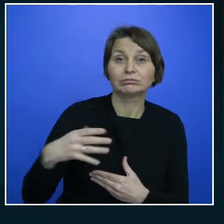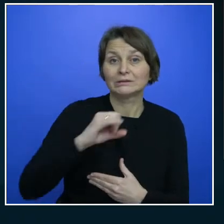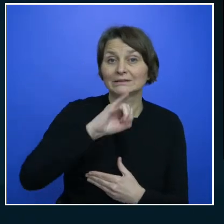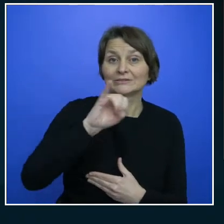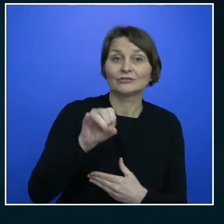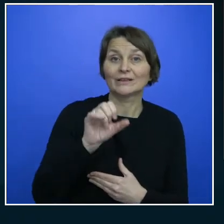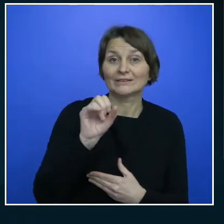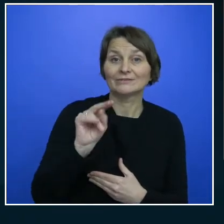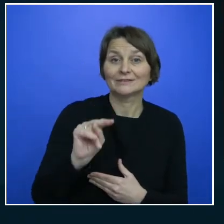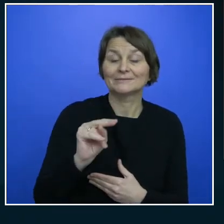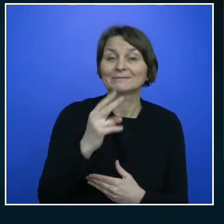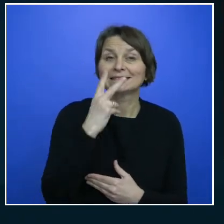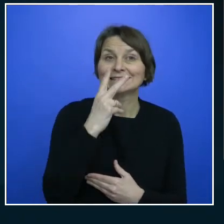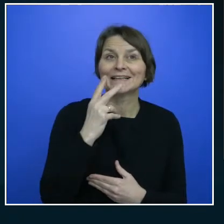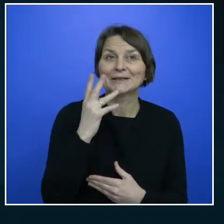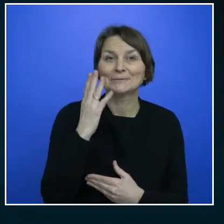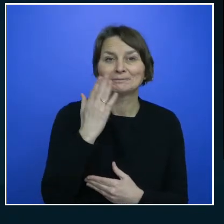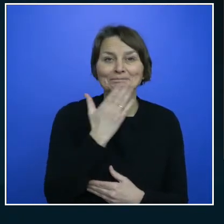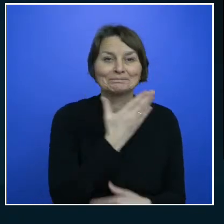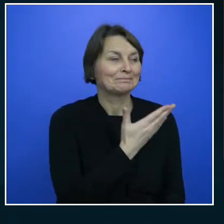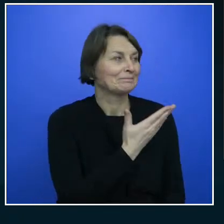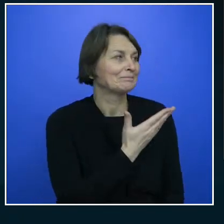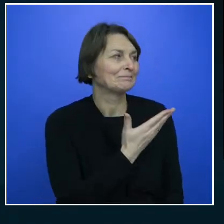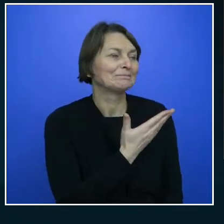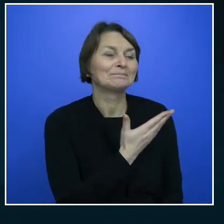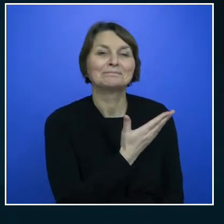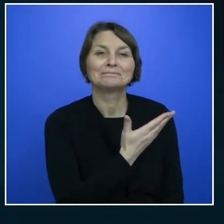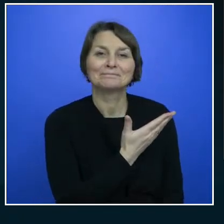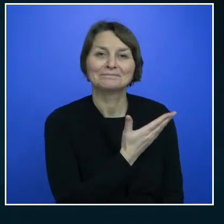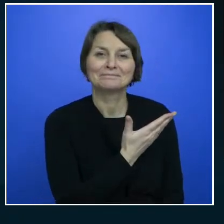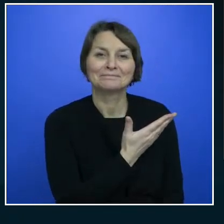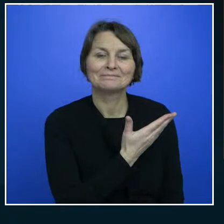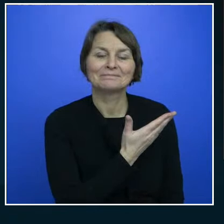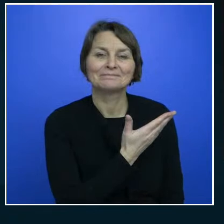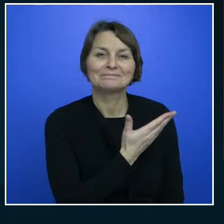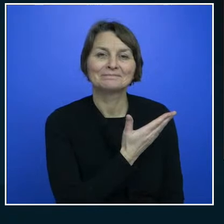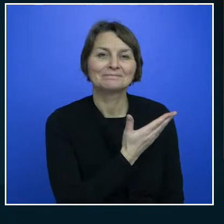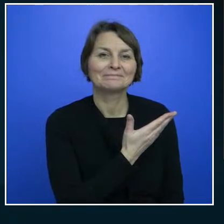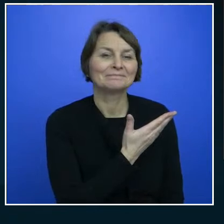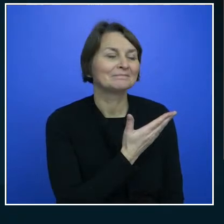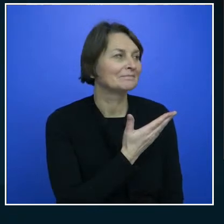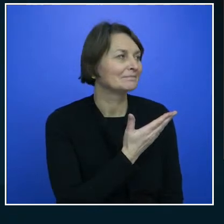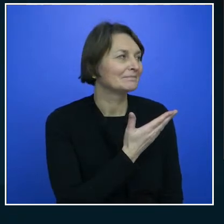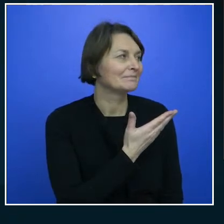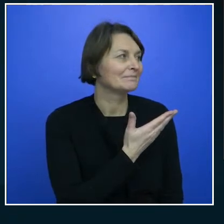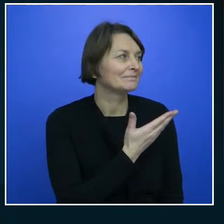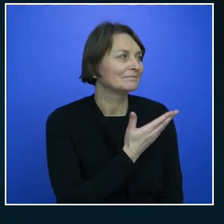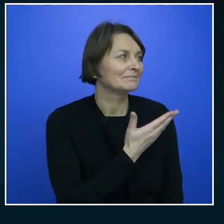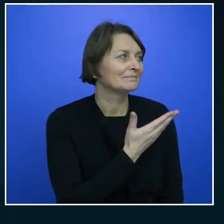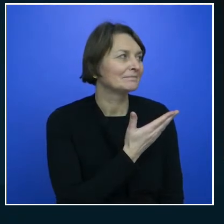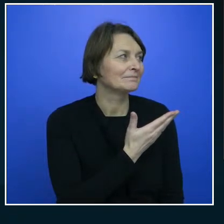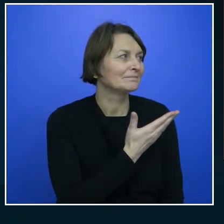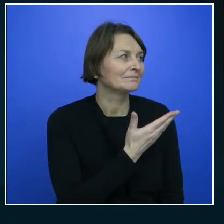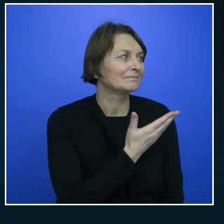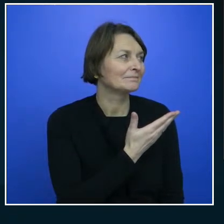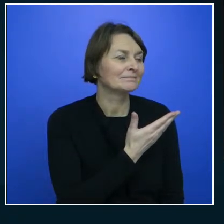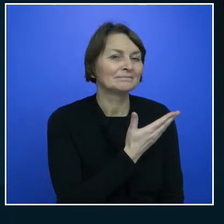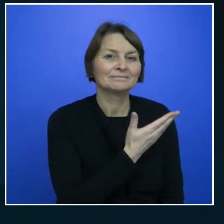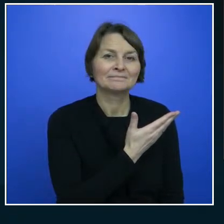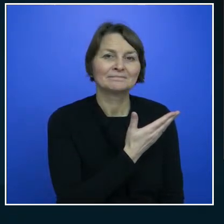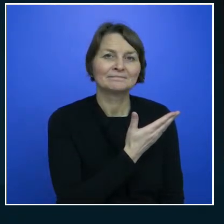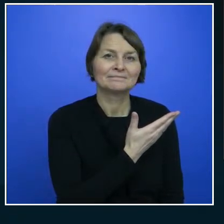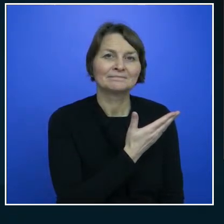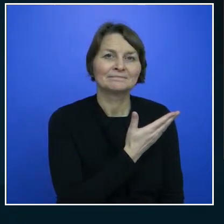a look at the easy way I can reference that, that property versus using the reference function, using the resource